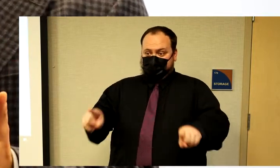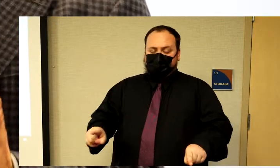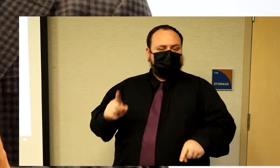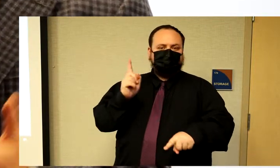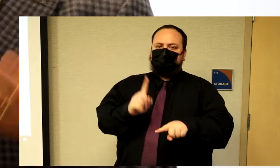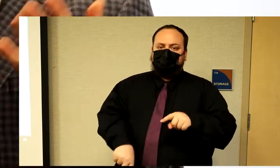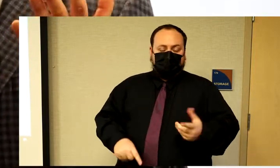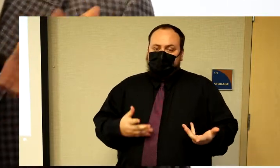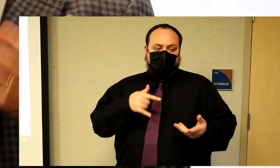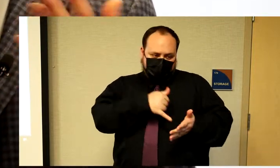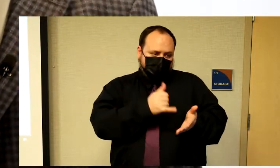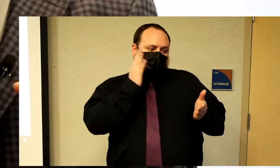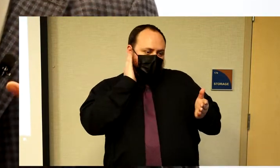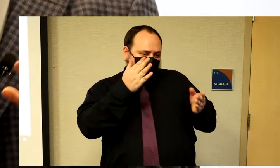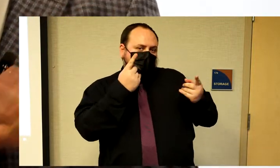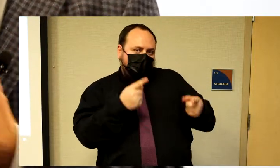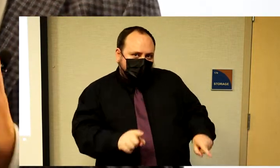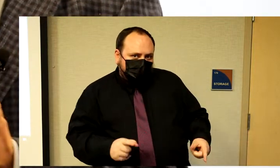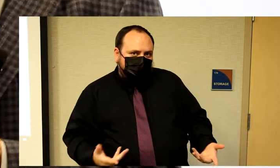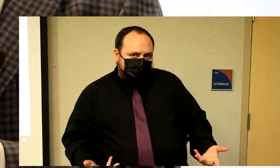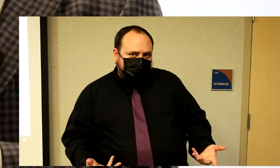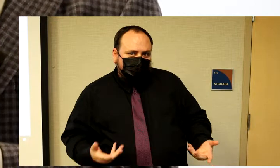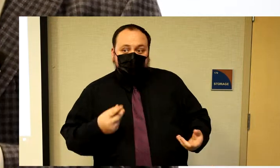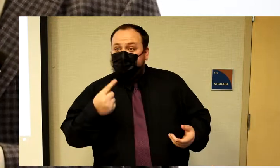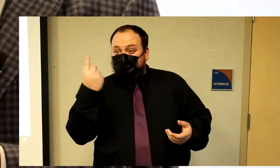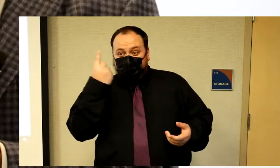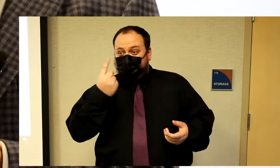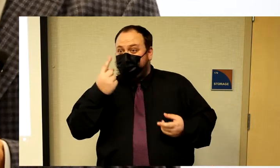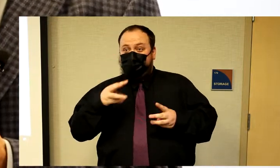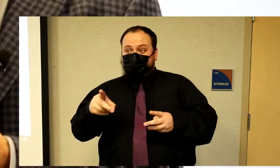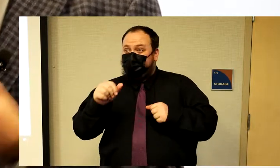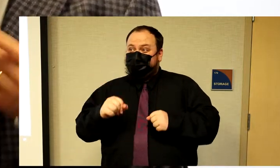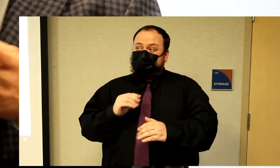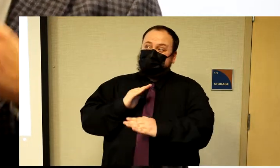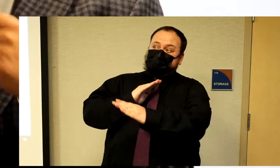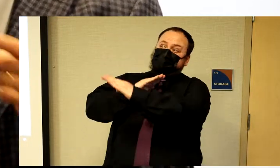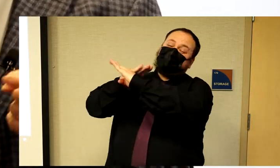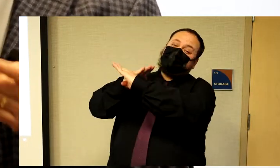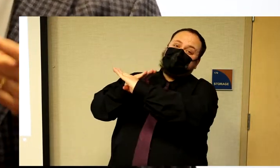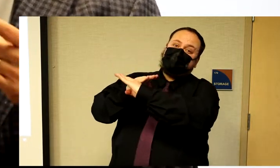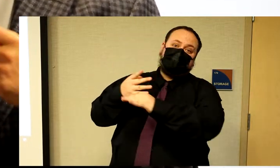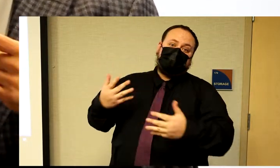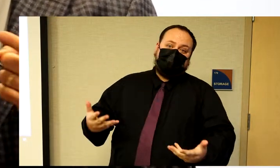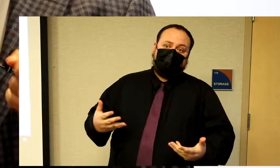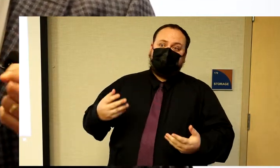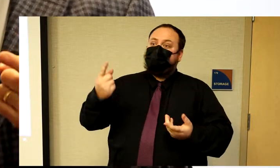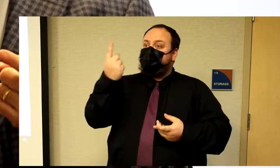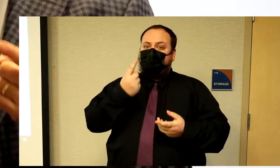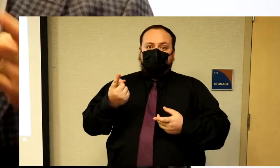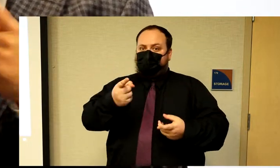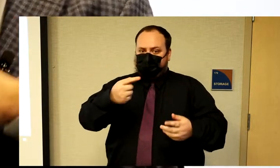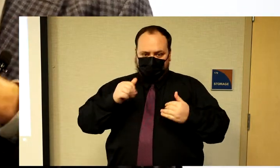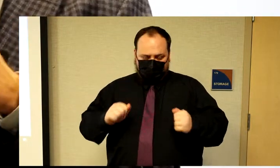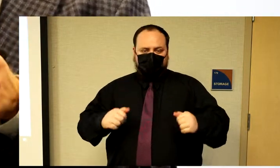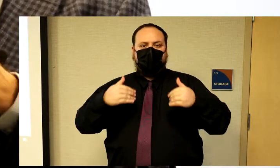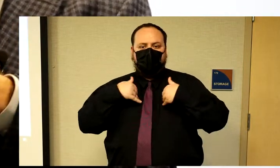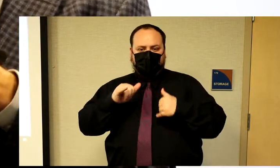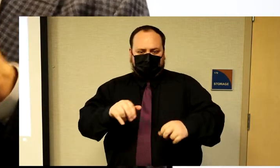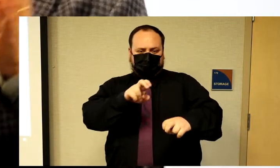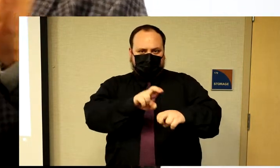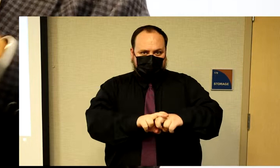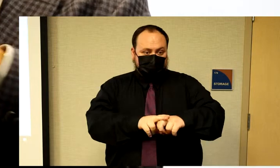just is going to happen because you can't, the only way you could prevent that would be to only have the seats exchange population that were up in each cycle.